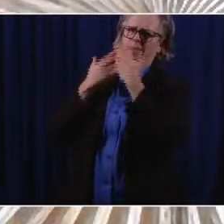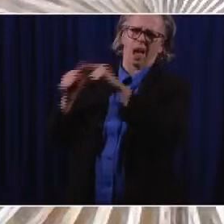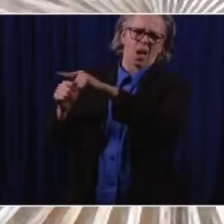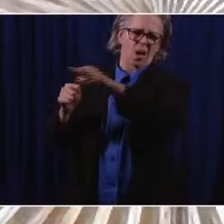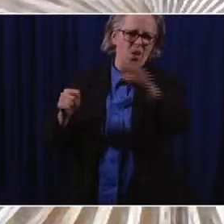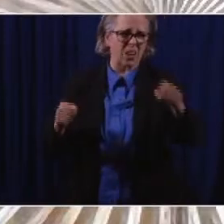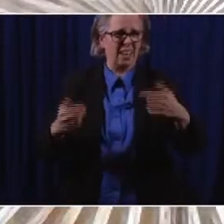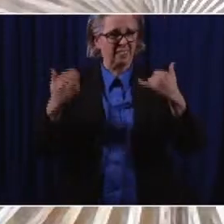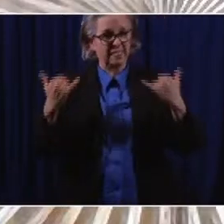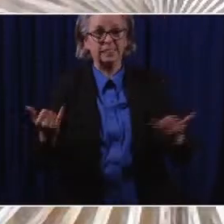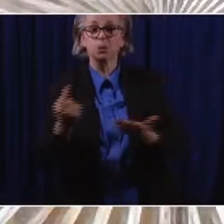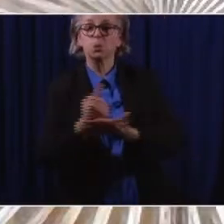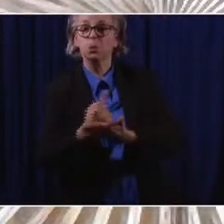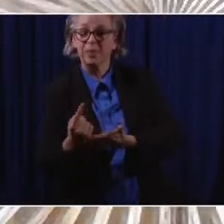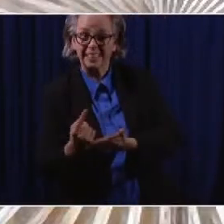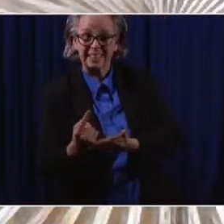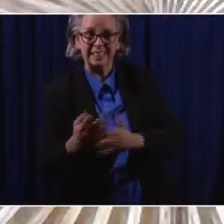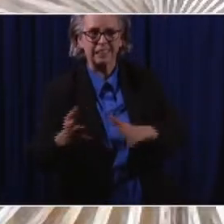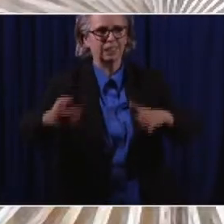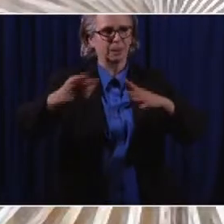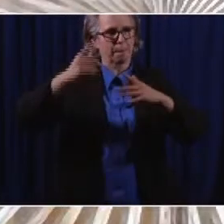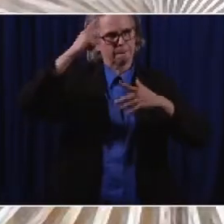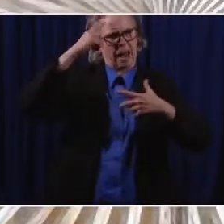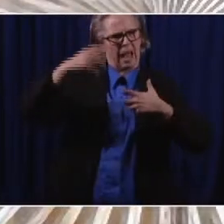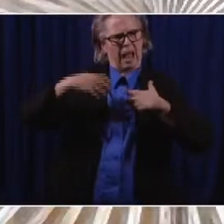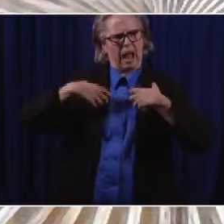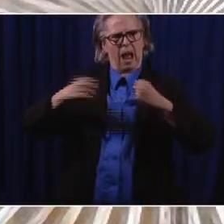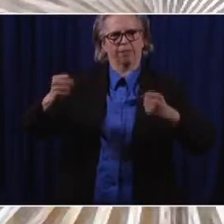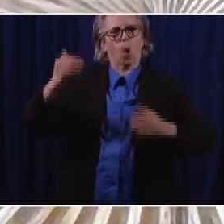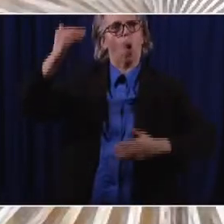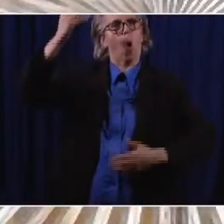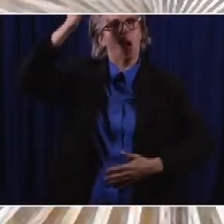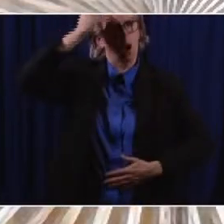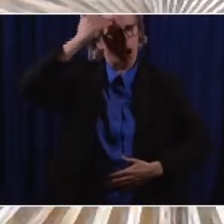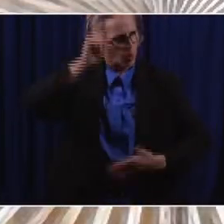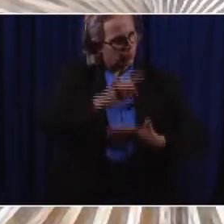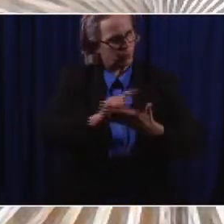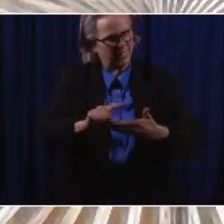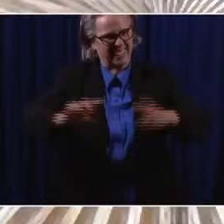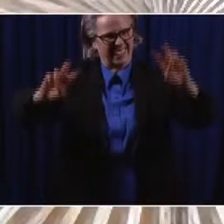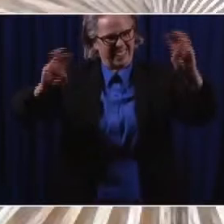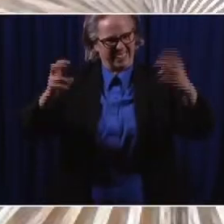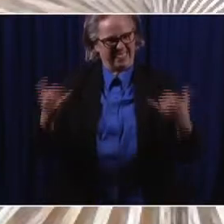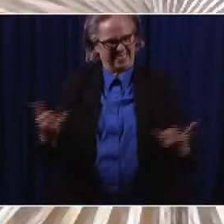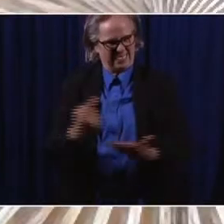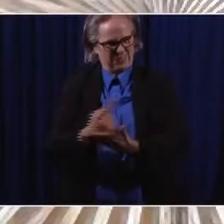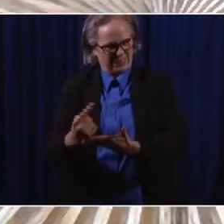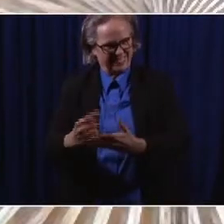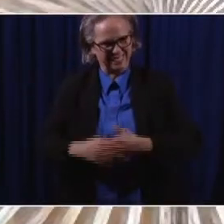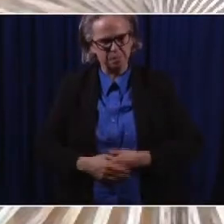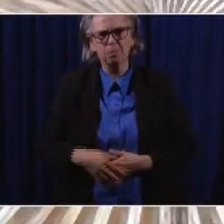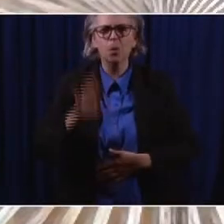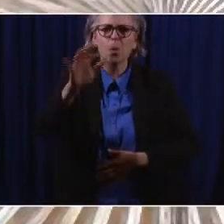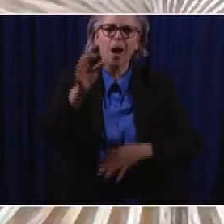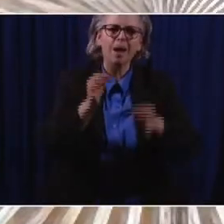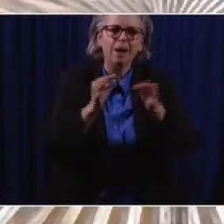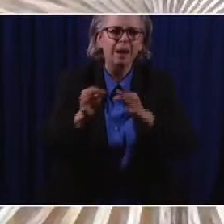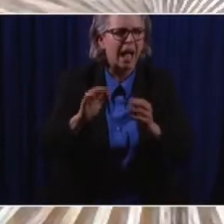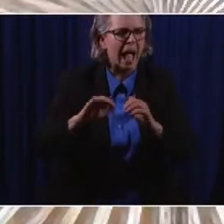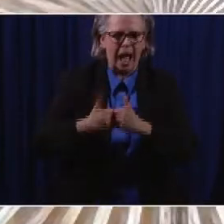Awareness Week and talk about what Ohio's been working on to support those with mental health and substance use disorders and their